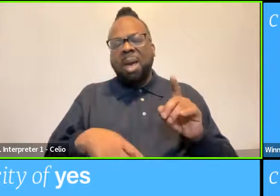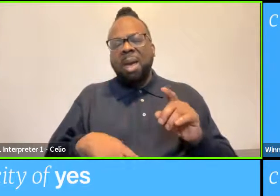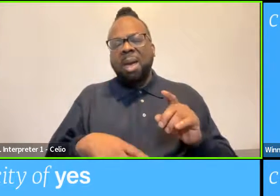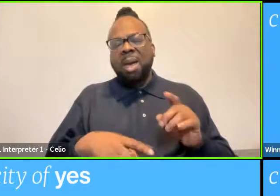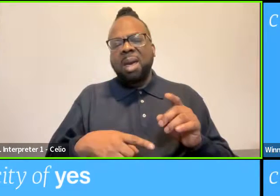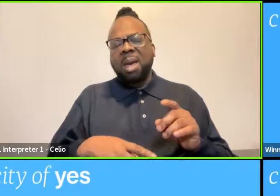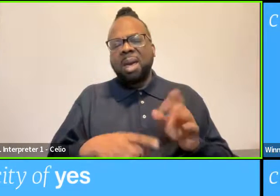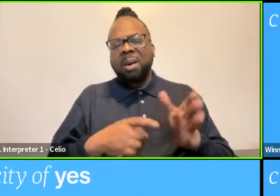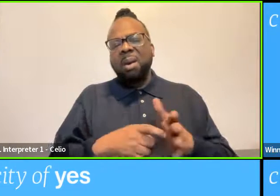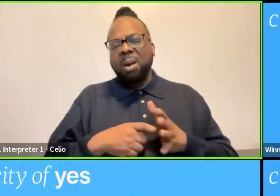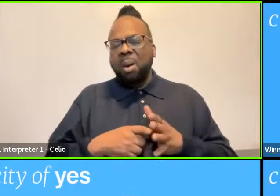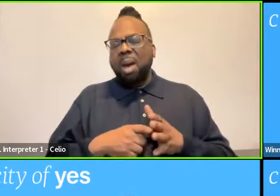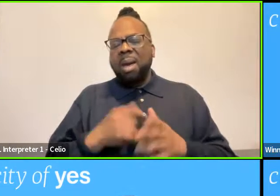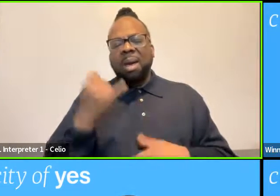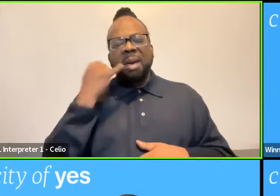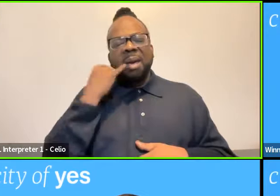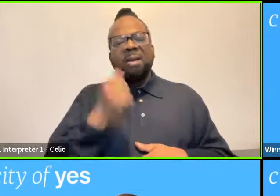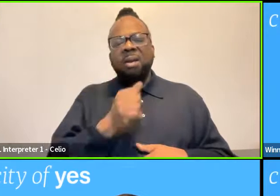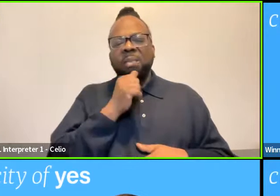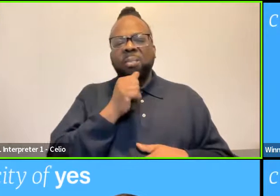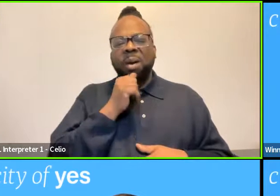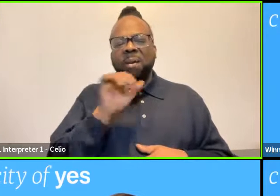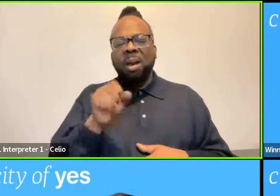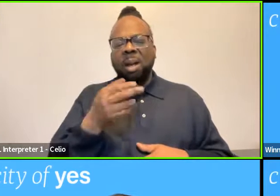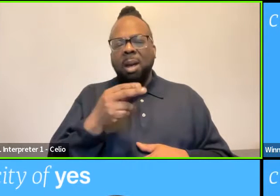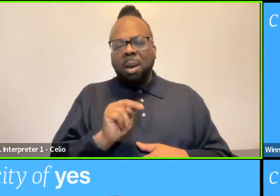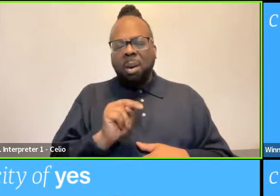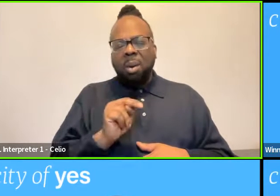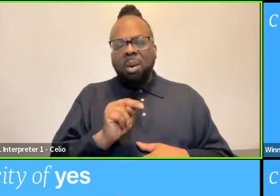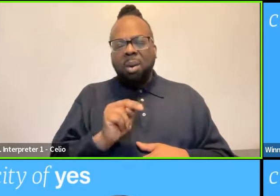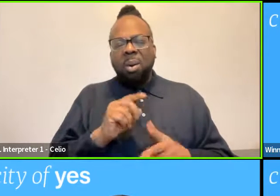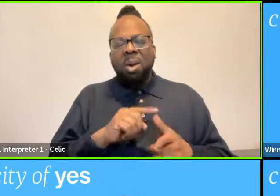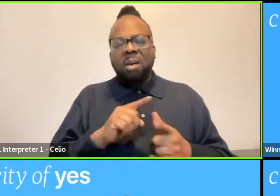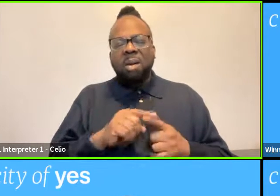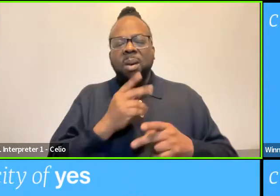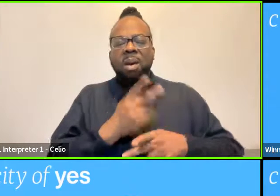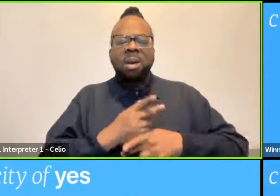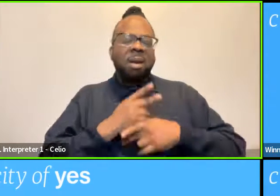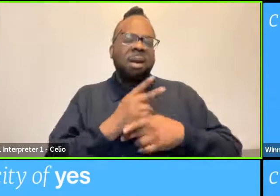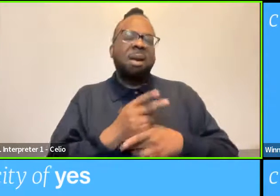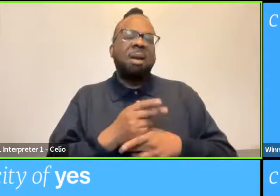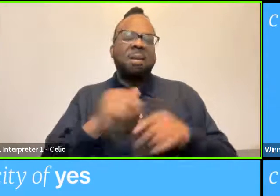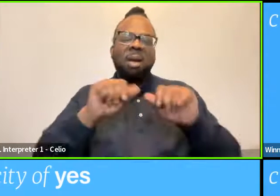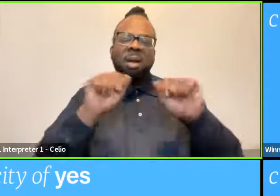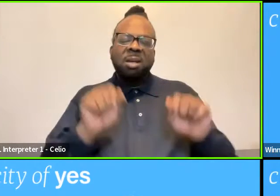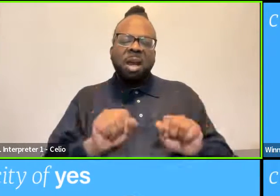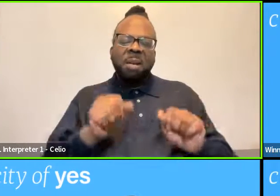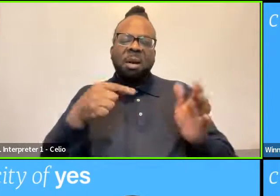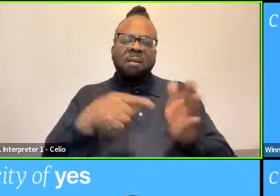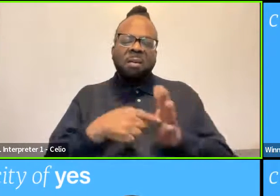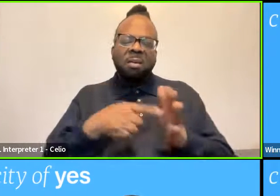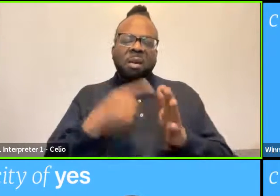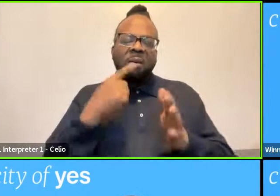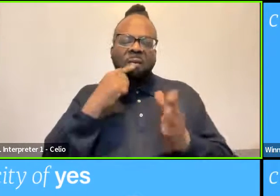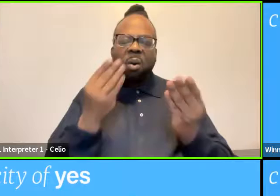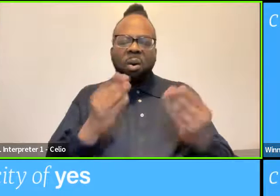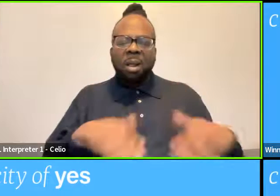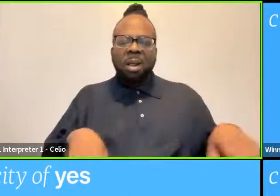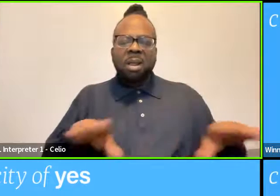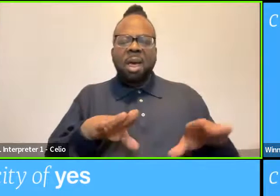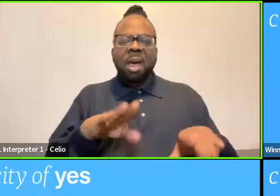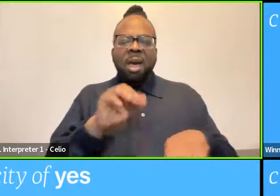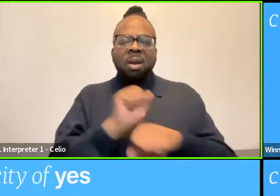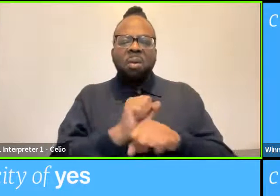owned site, and to, carefully shape an affordability program that works for the neighborhoods